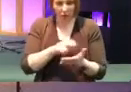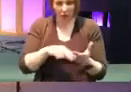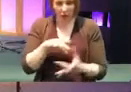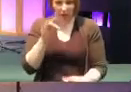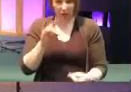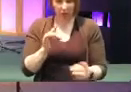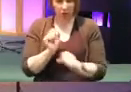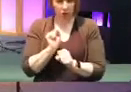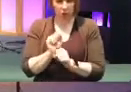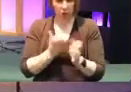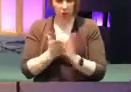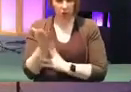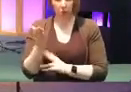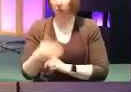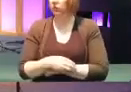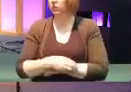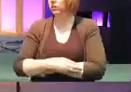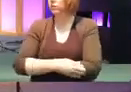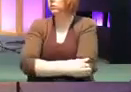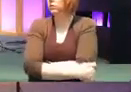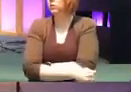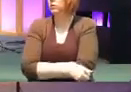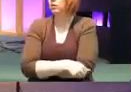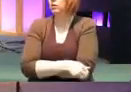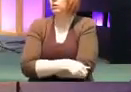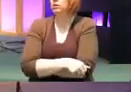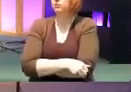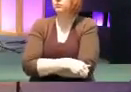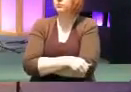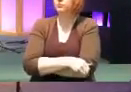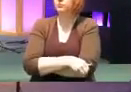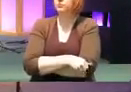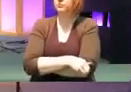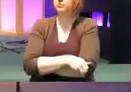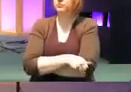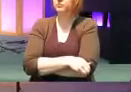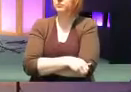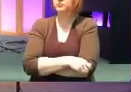through you. Step out in boldness. And just do that right now.